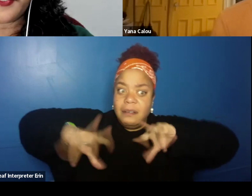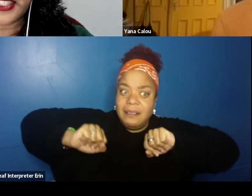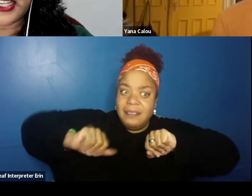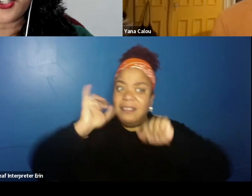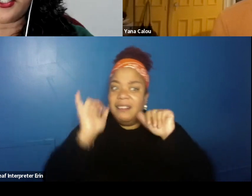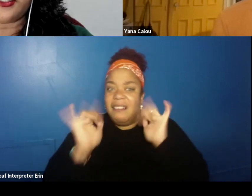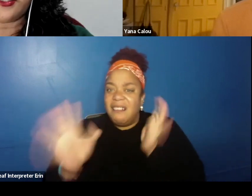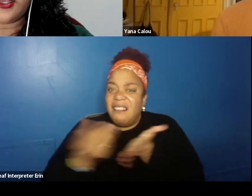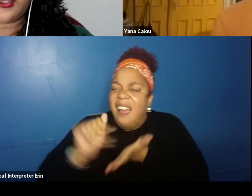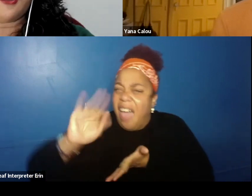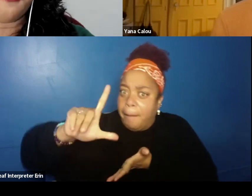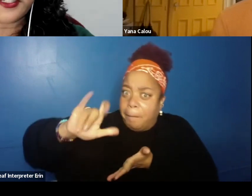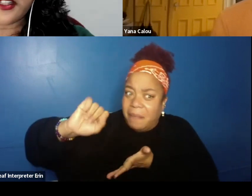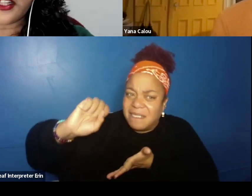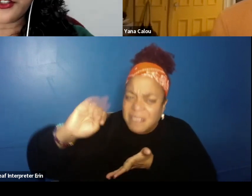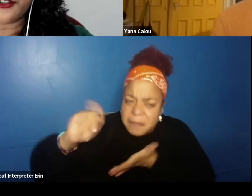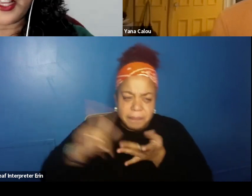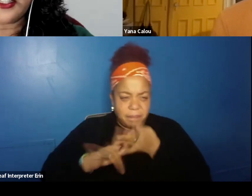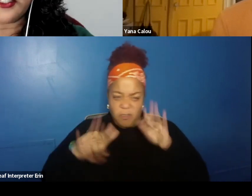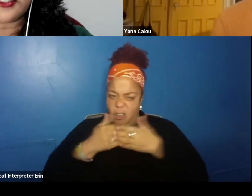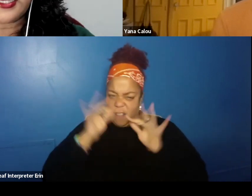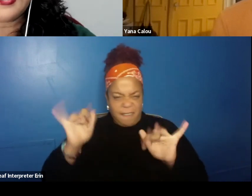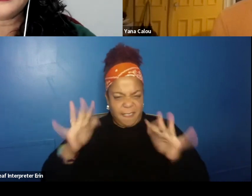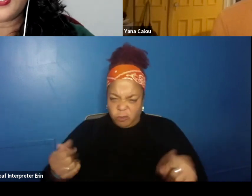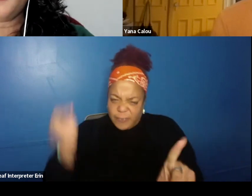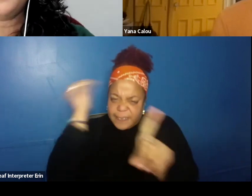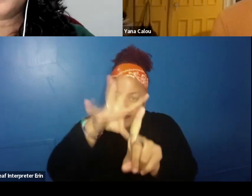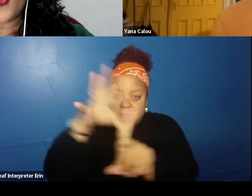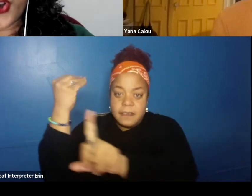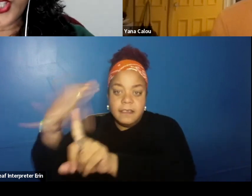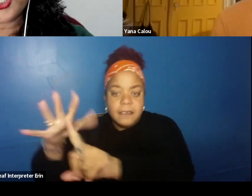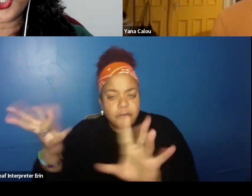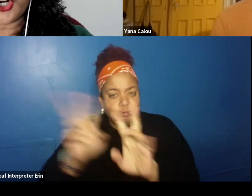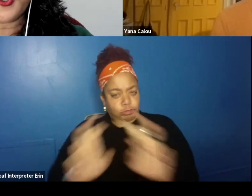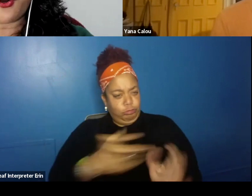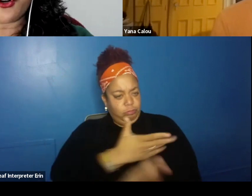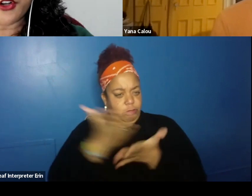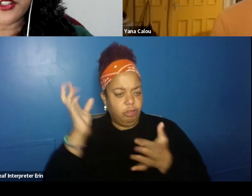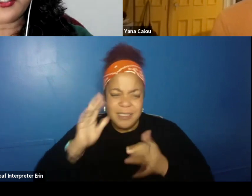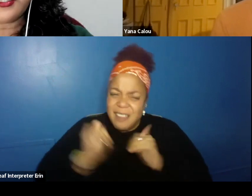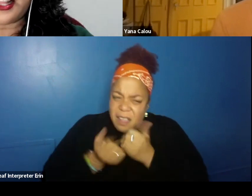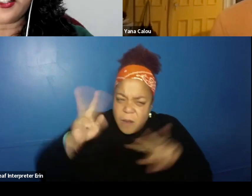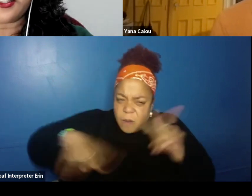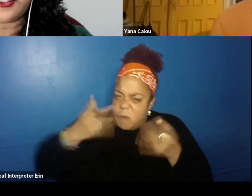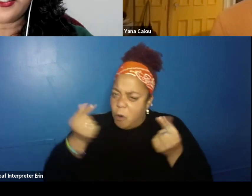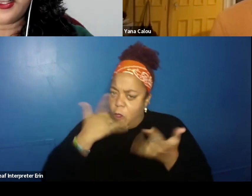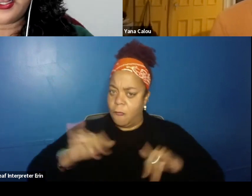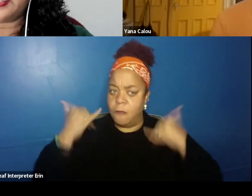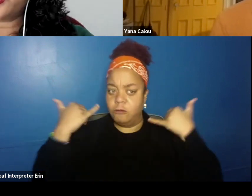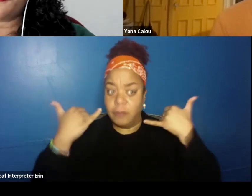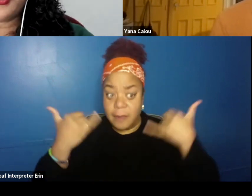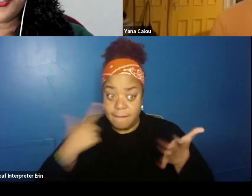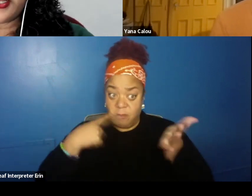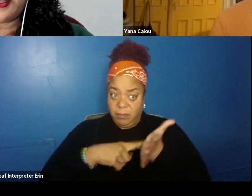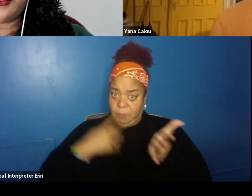and manifestations of mental health surveillance to help us all sharpen our critical analysis